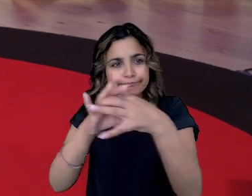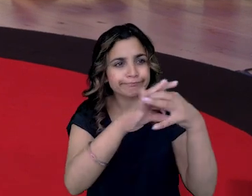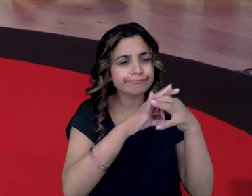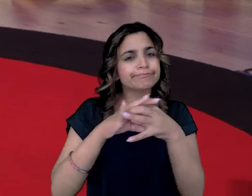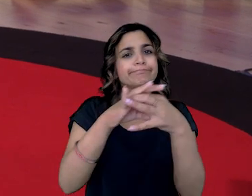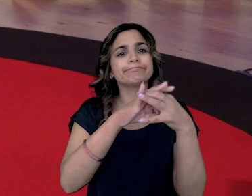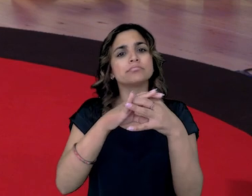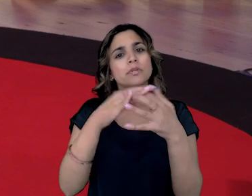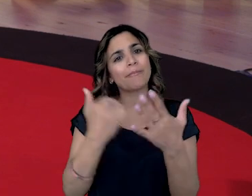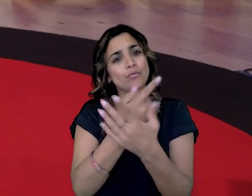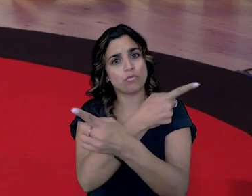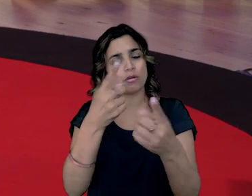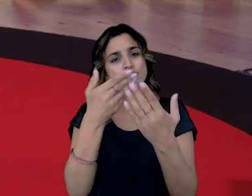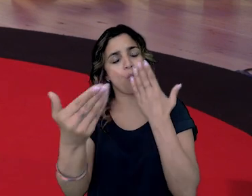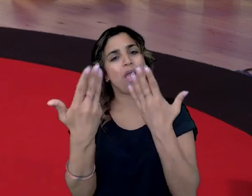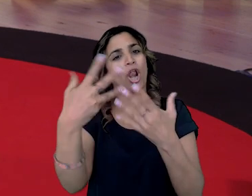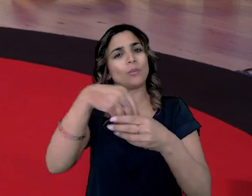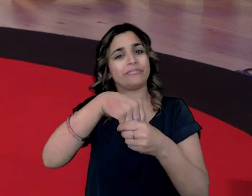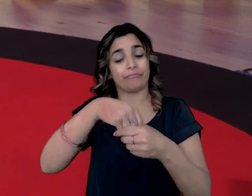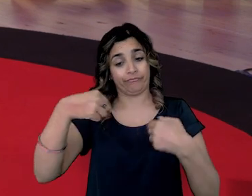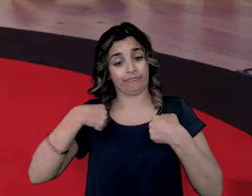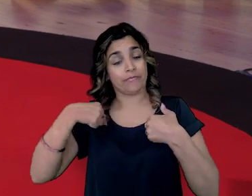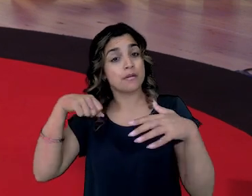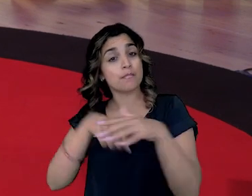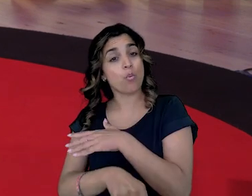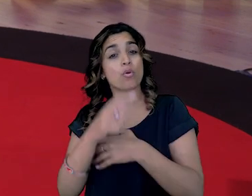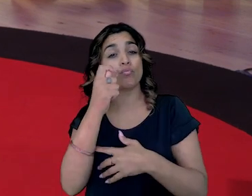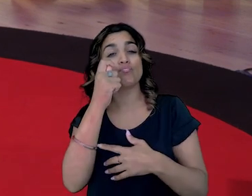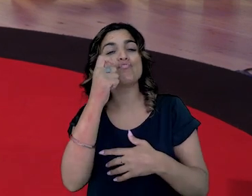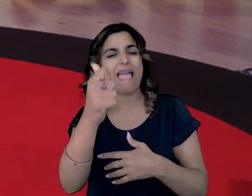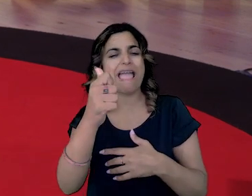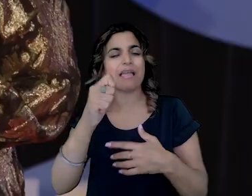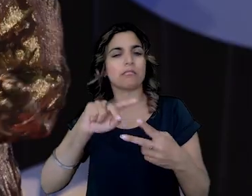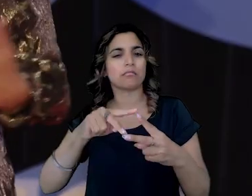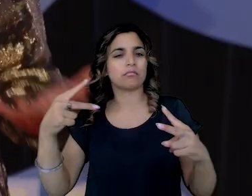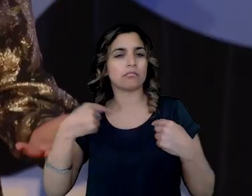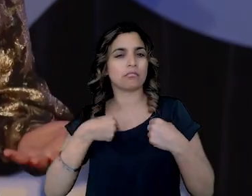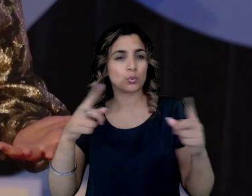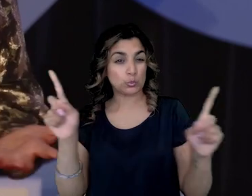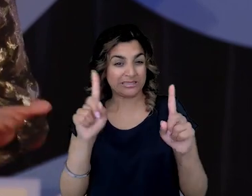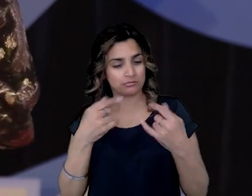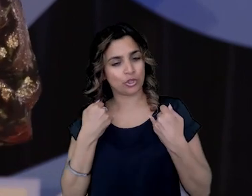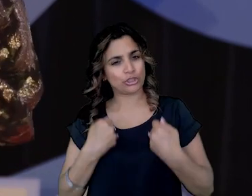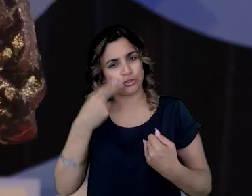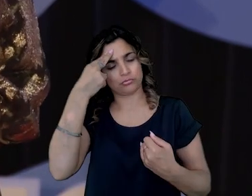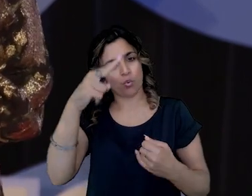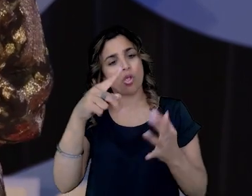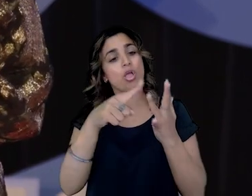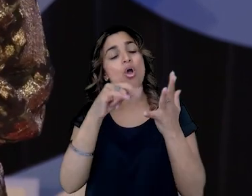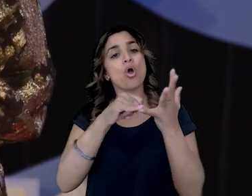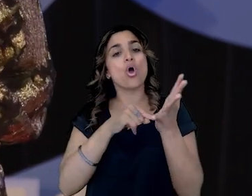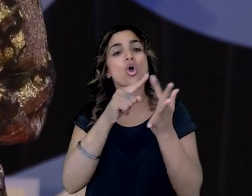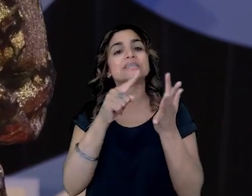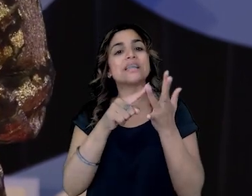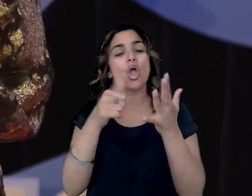i was born with a rare genetic condition it's called osteogenesis imperfecta and that's why i have a short stature of three foot